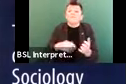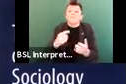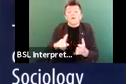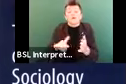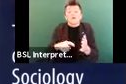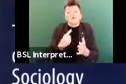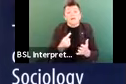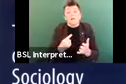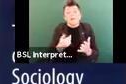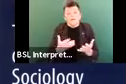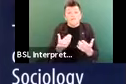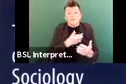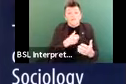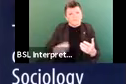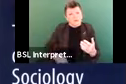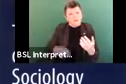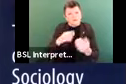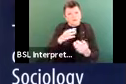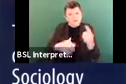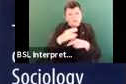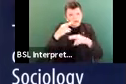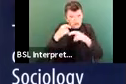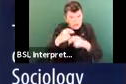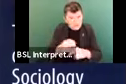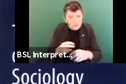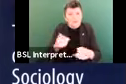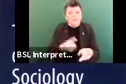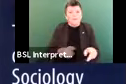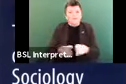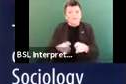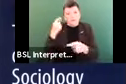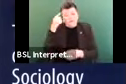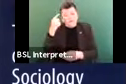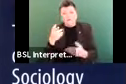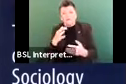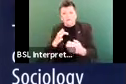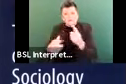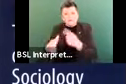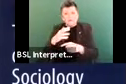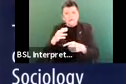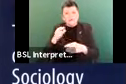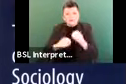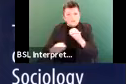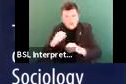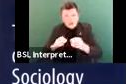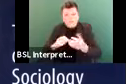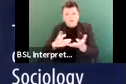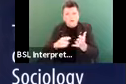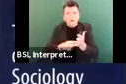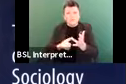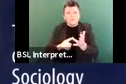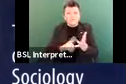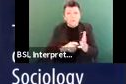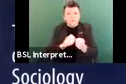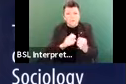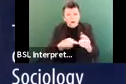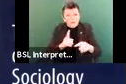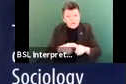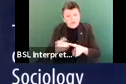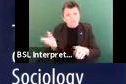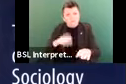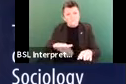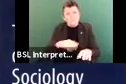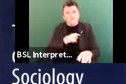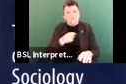to think of the social science toolbox coming from China regarding balanced and